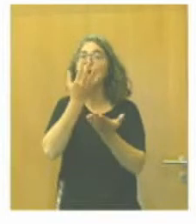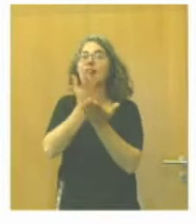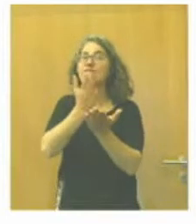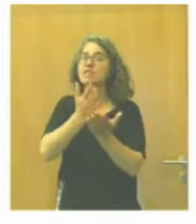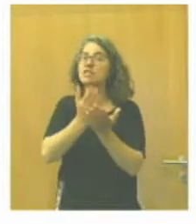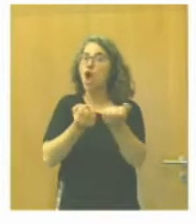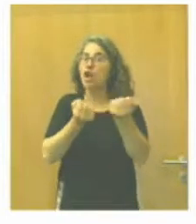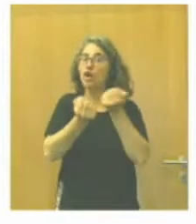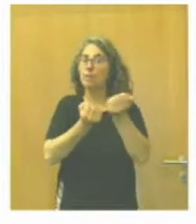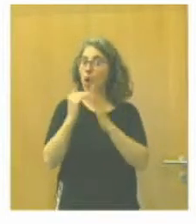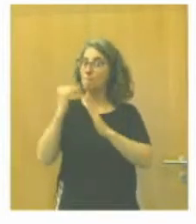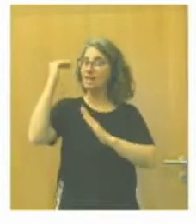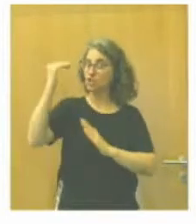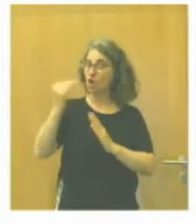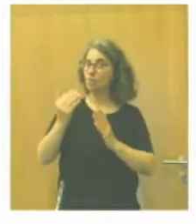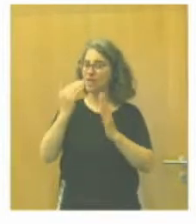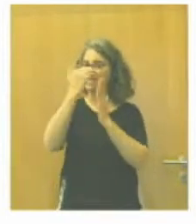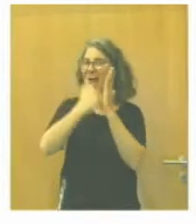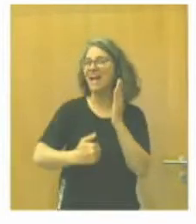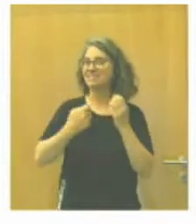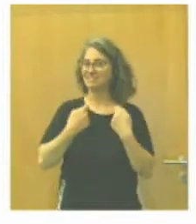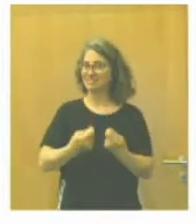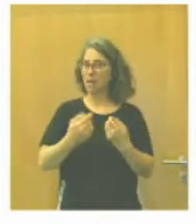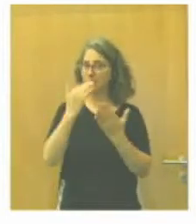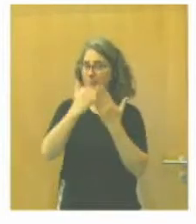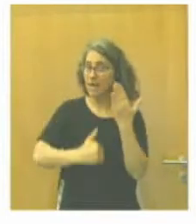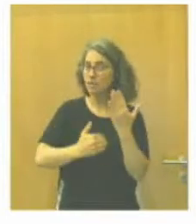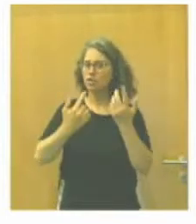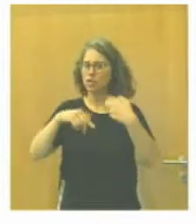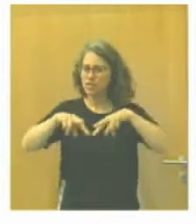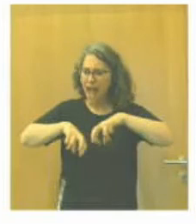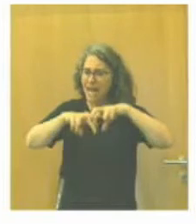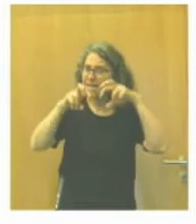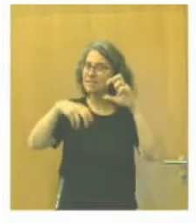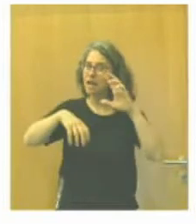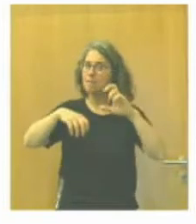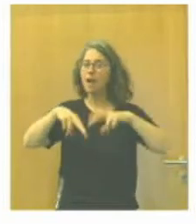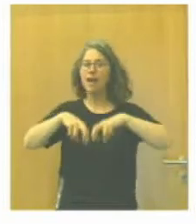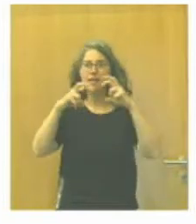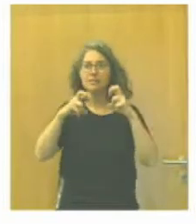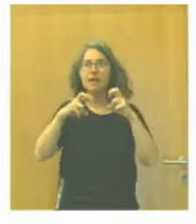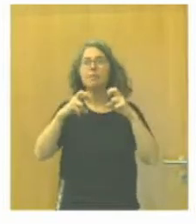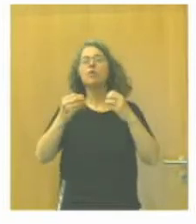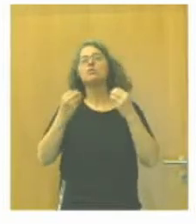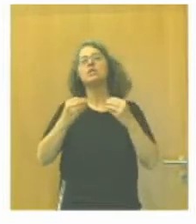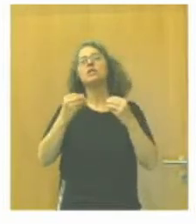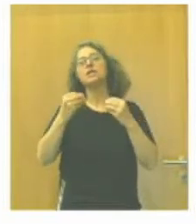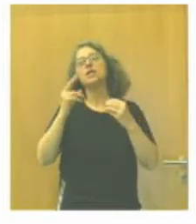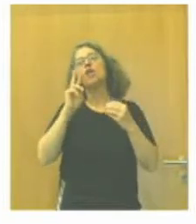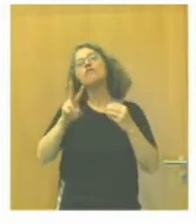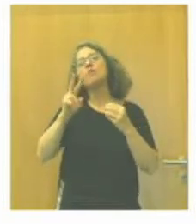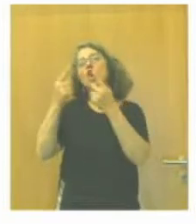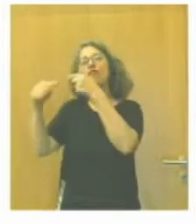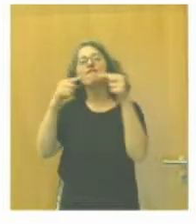ROIs occur in the low and lower middle-income countries. That's not to say that upper middle and high-income countries don't